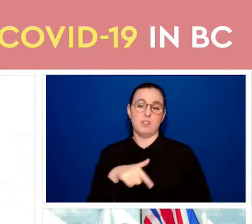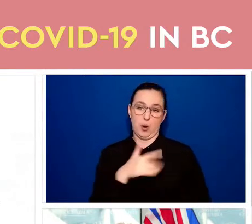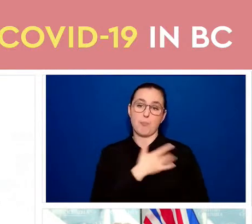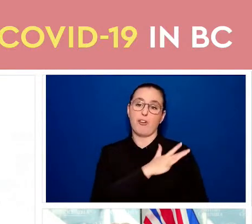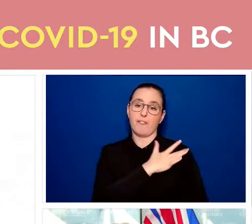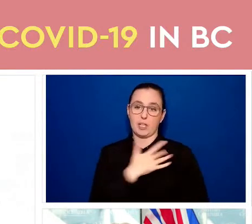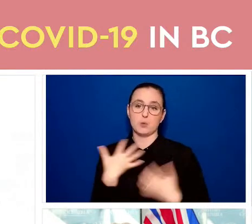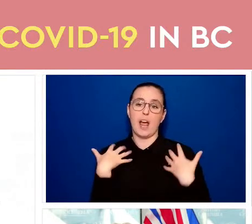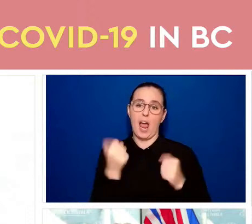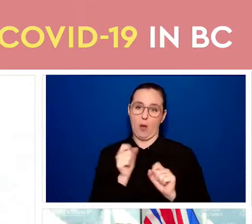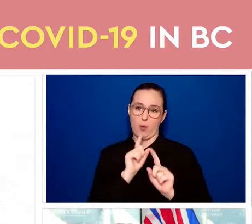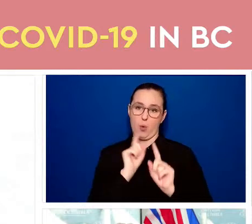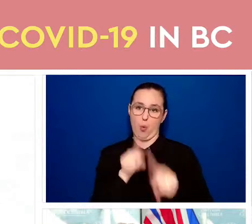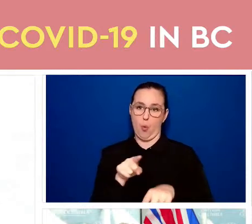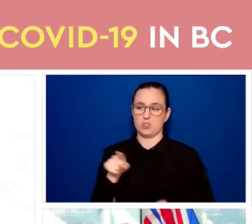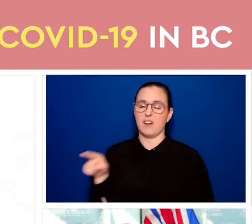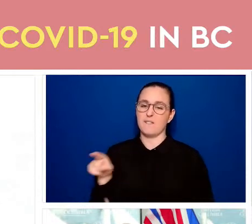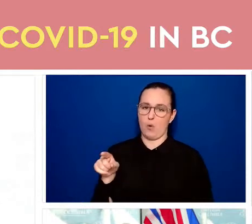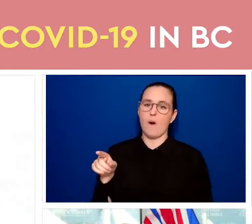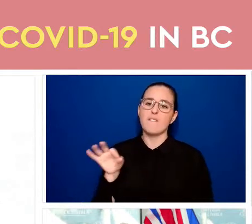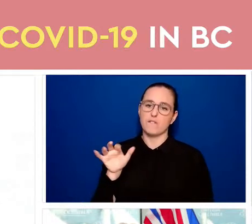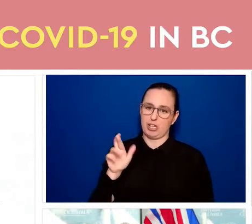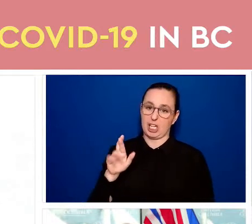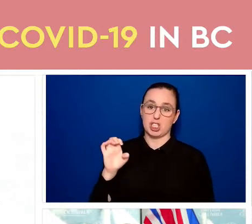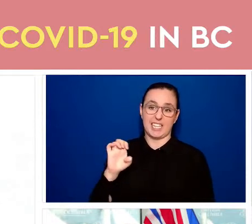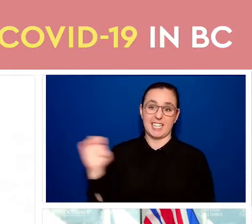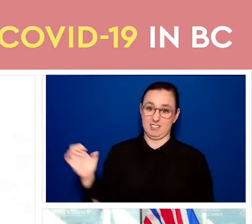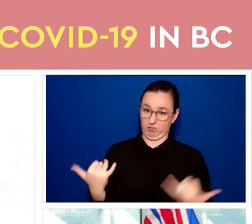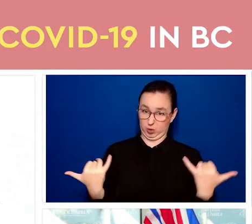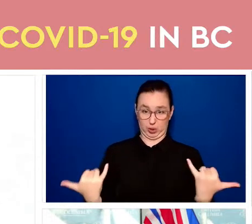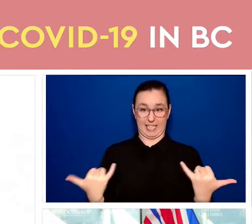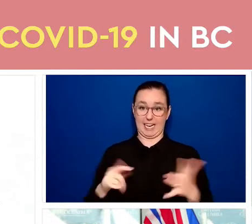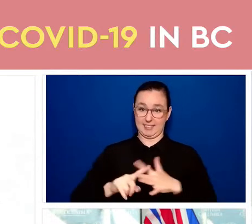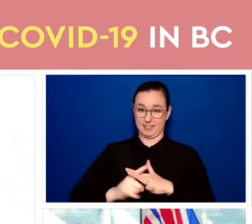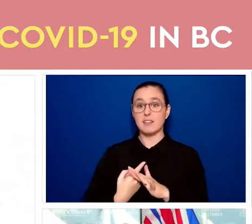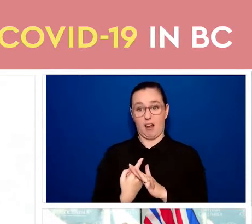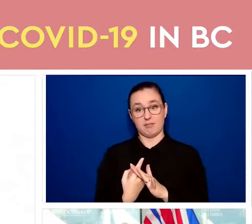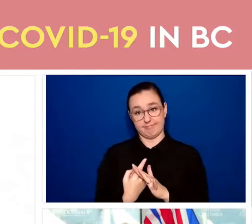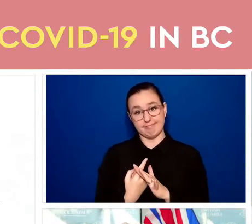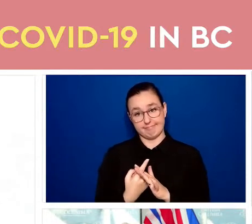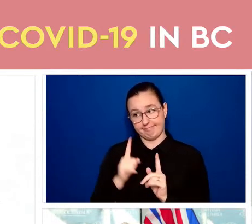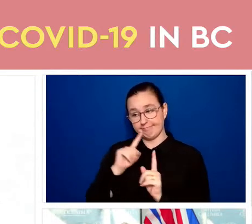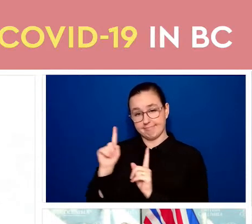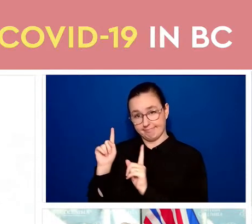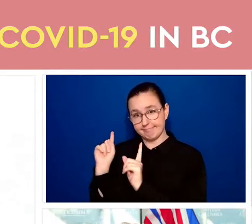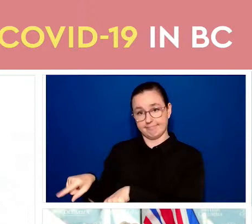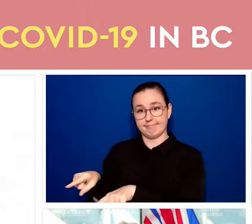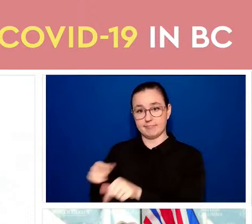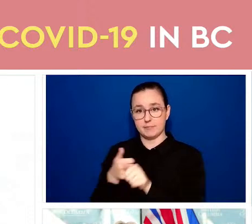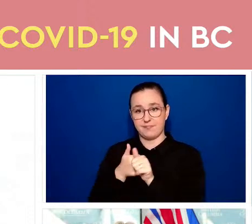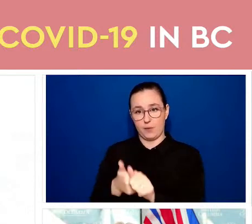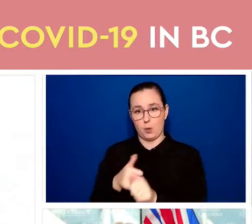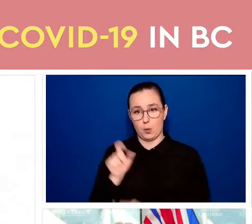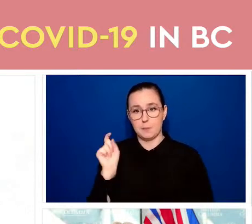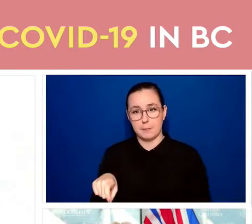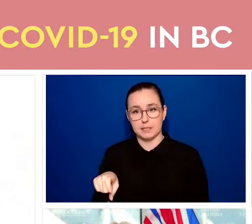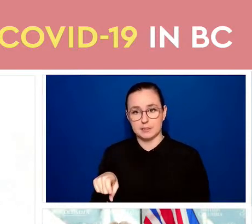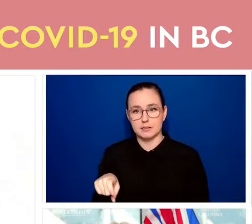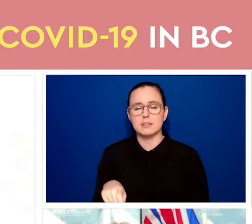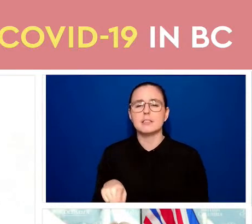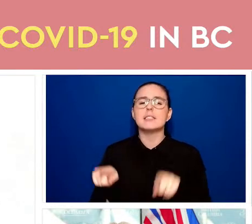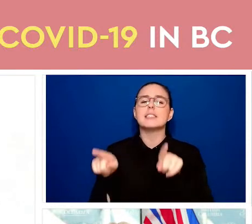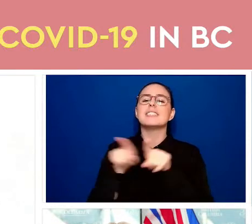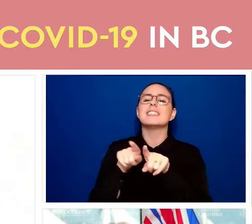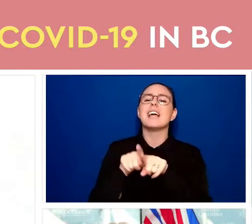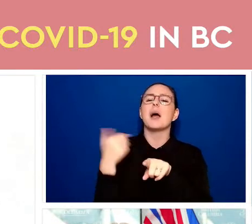area that will come into effect today. And this order will be similar to the approach that we took in interior health